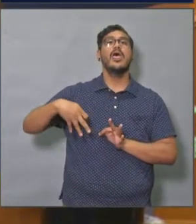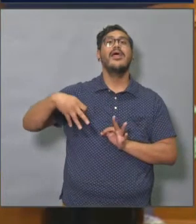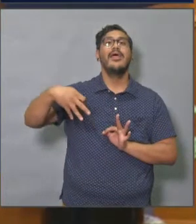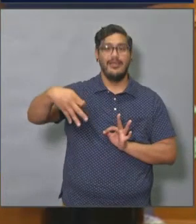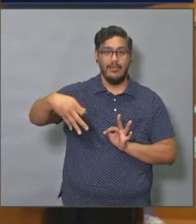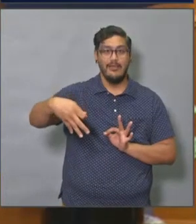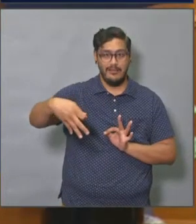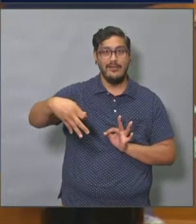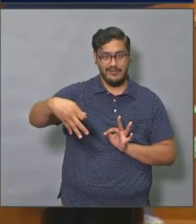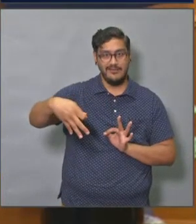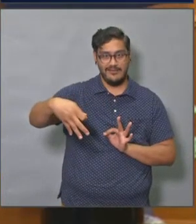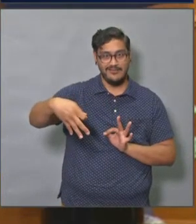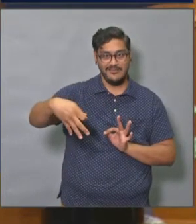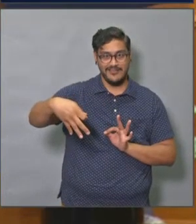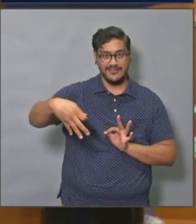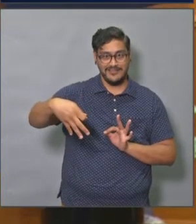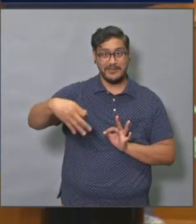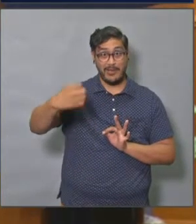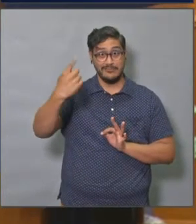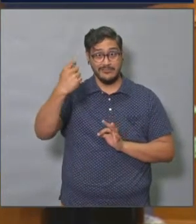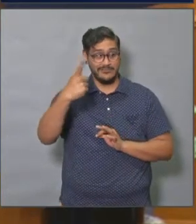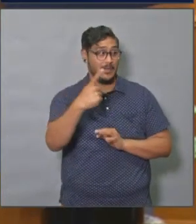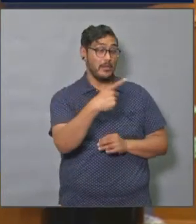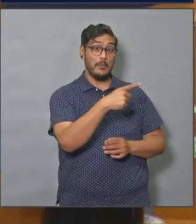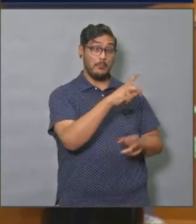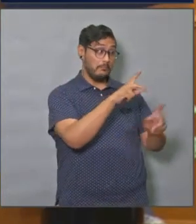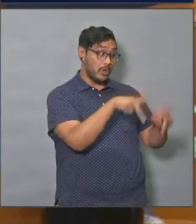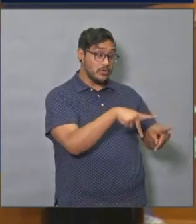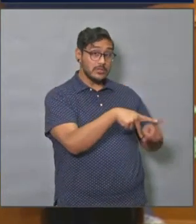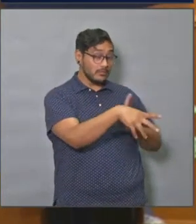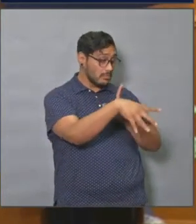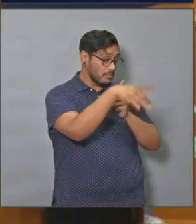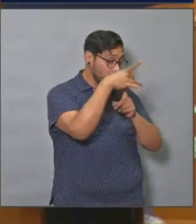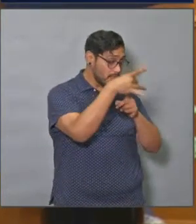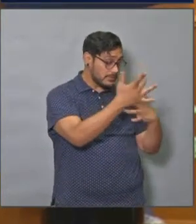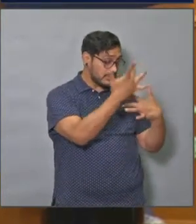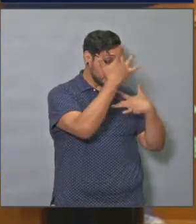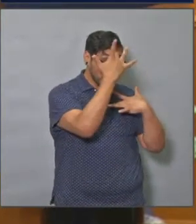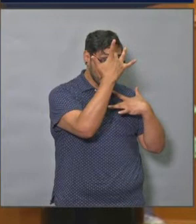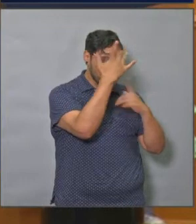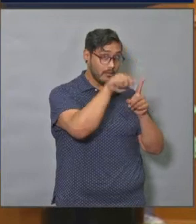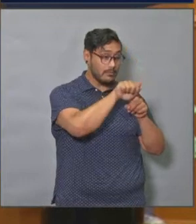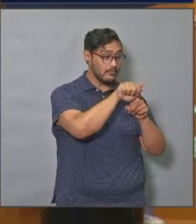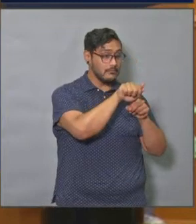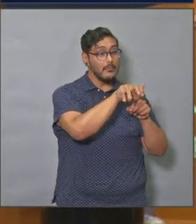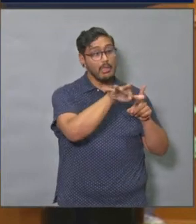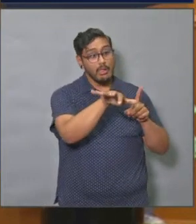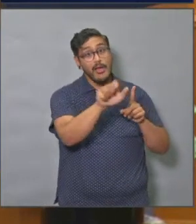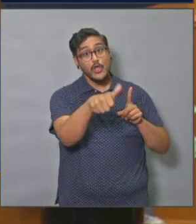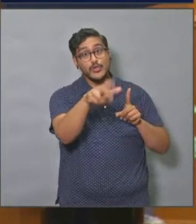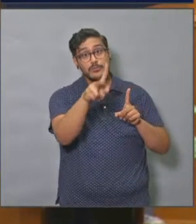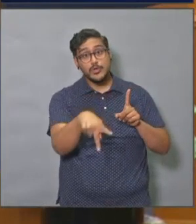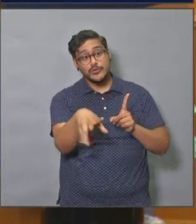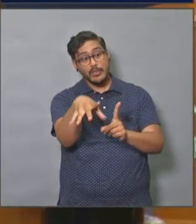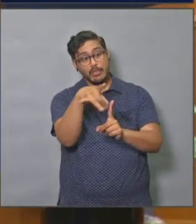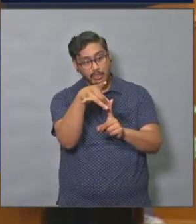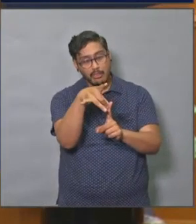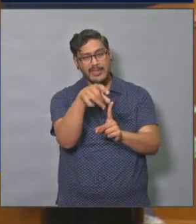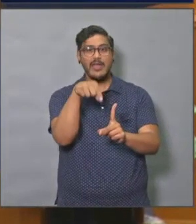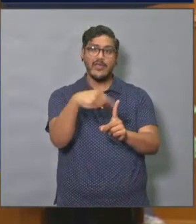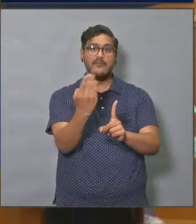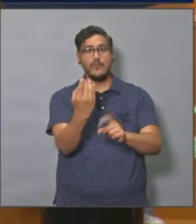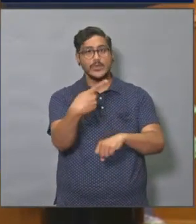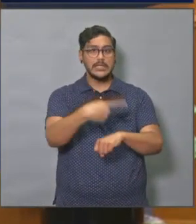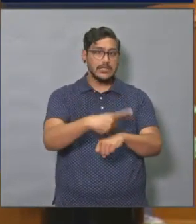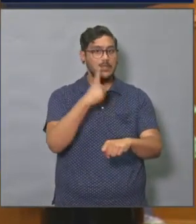between the time in which someone becomes infected, there's transmission, someone becomes infected, they go through the incubation period, they